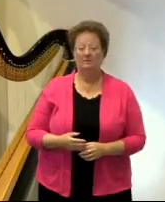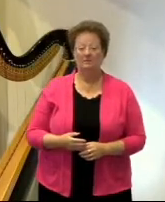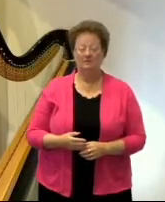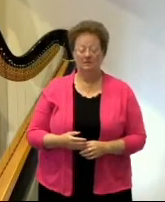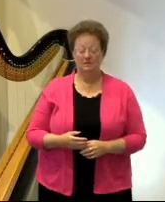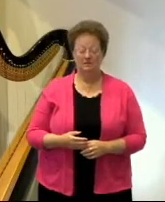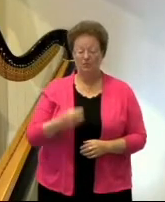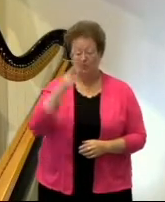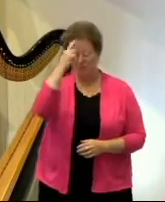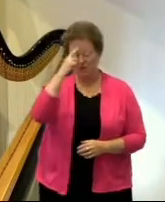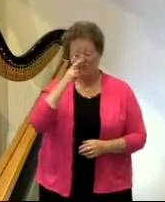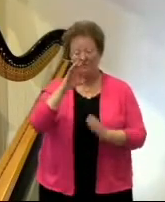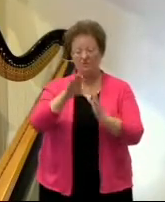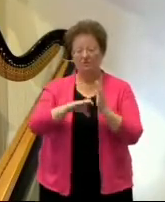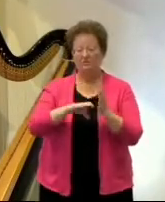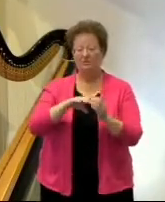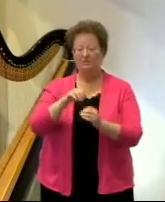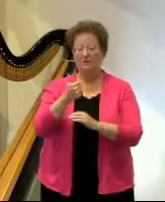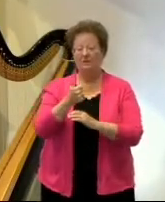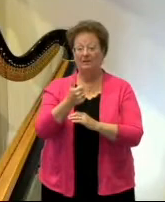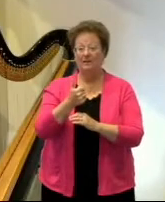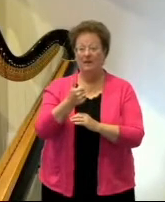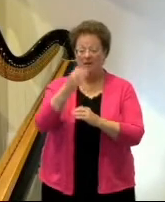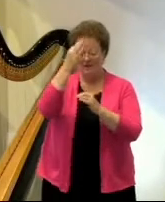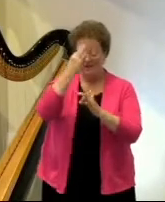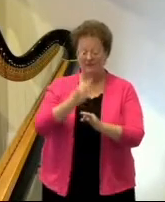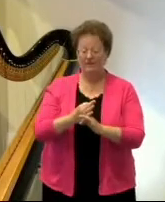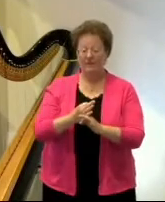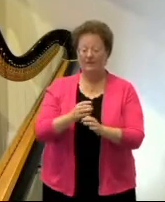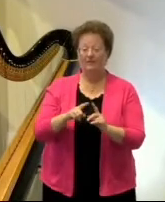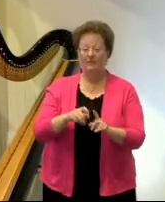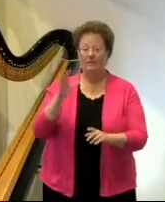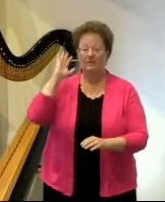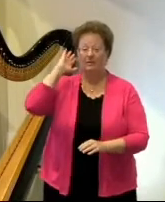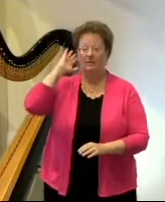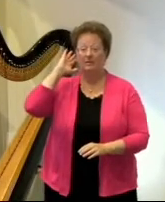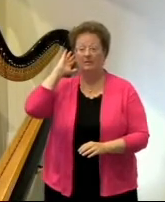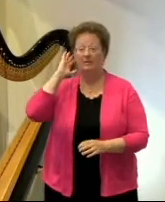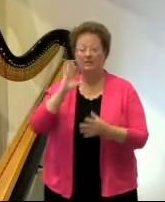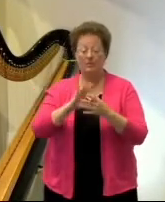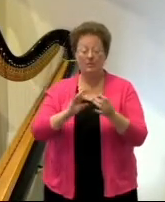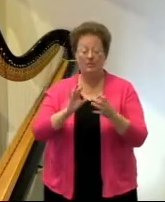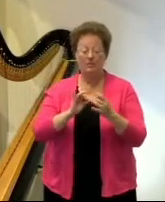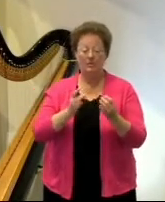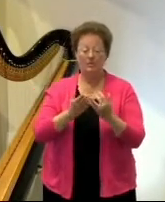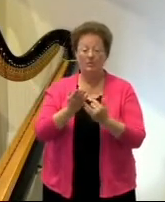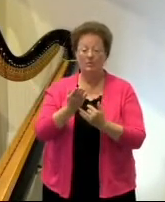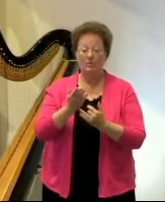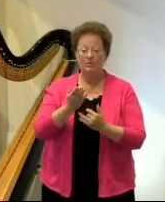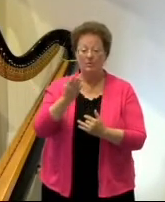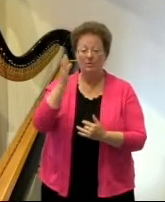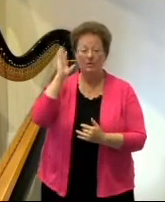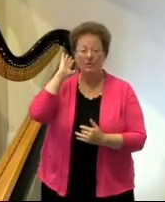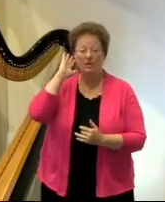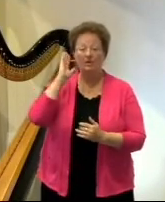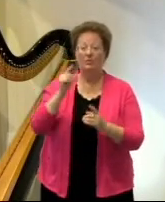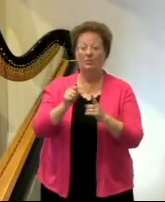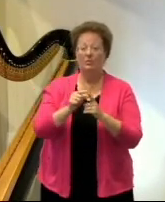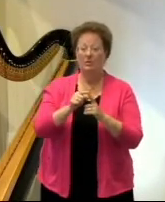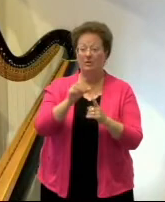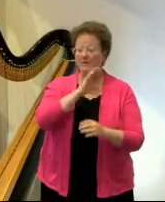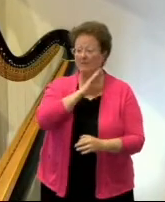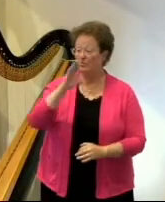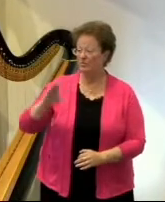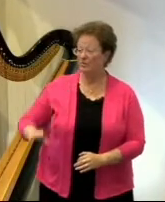Paul says, "Consequently, faith comes from hearing the message, and the message is heard through the word of Christ." God